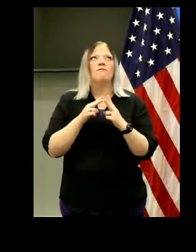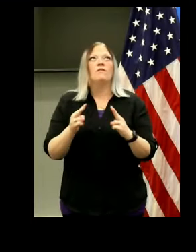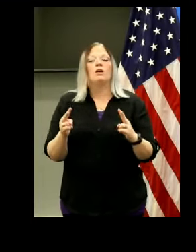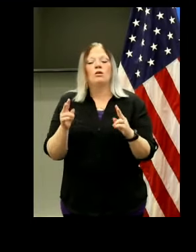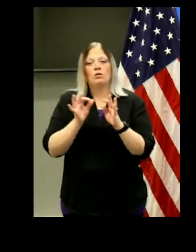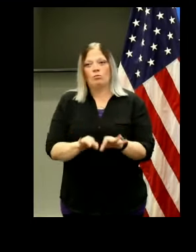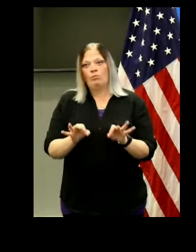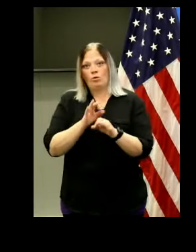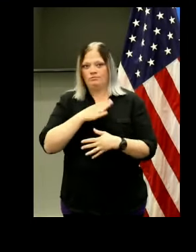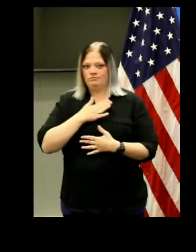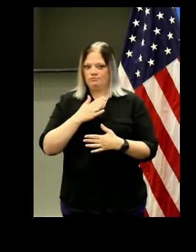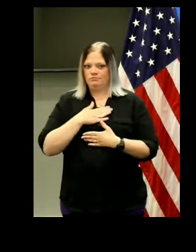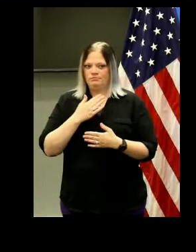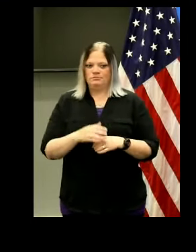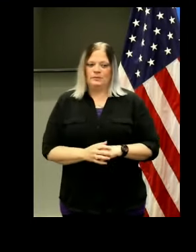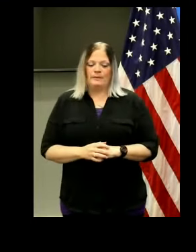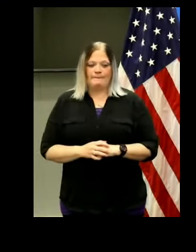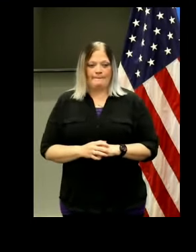thing we're very happy about.